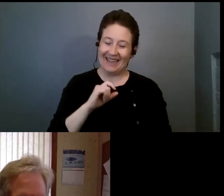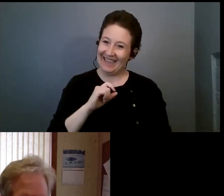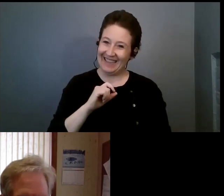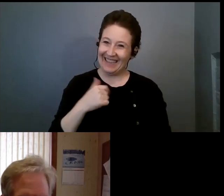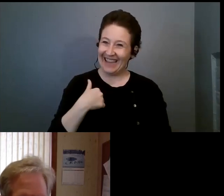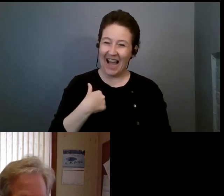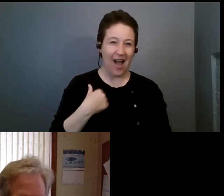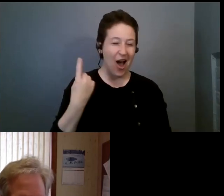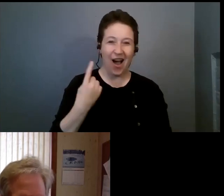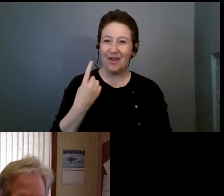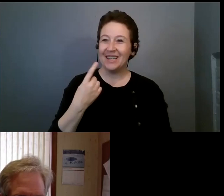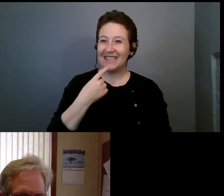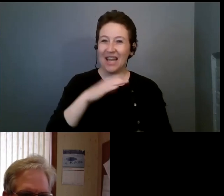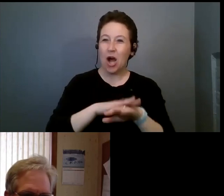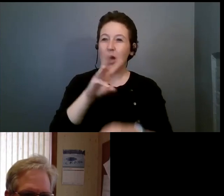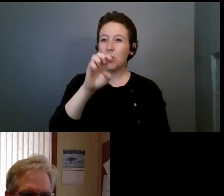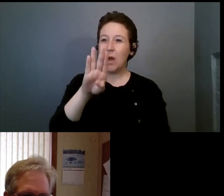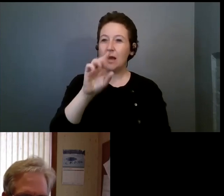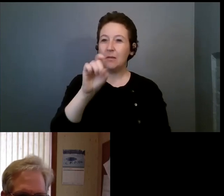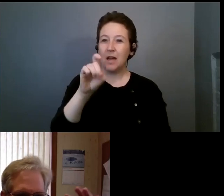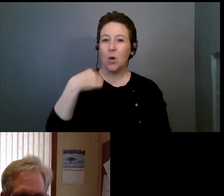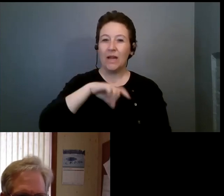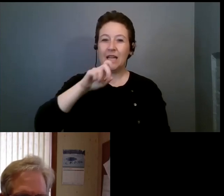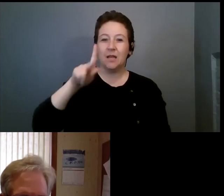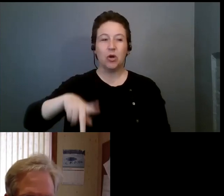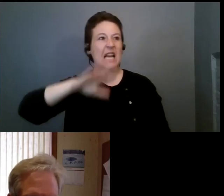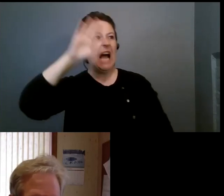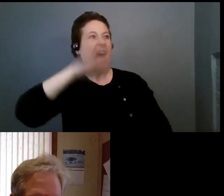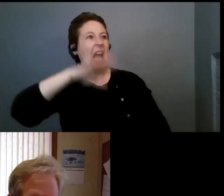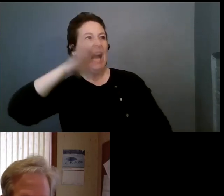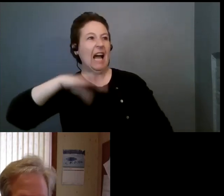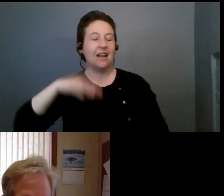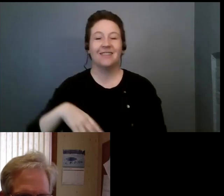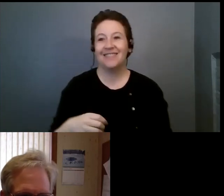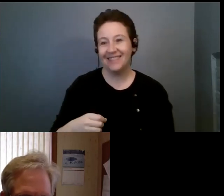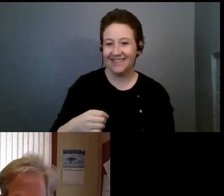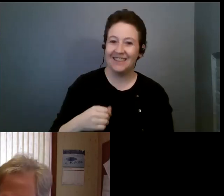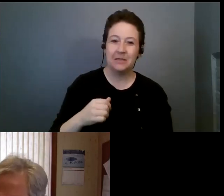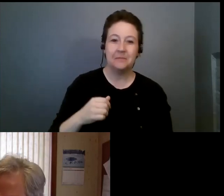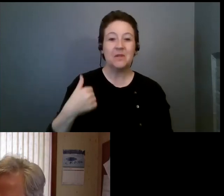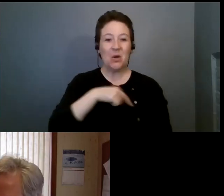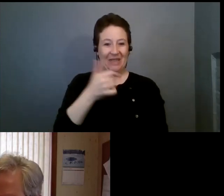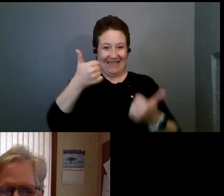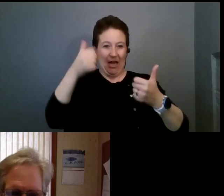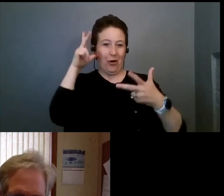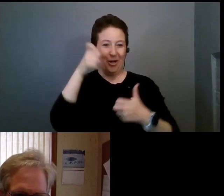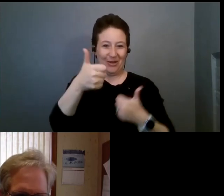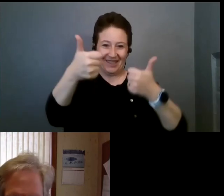I say on our WebExes, we need a Garrett Morris in the corner yelling out what we say. We got you now. Thank